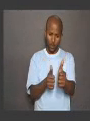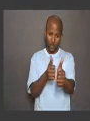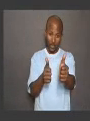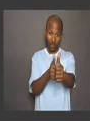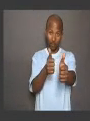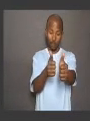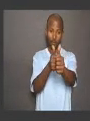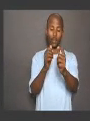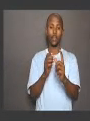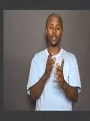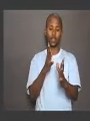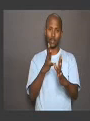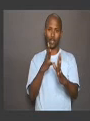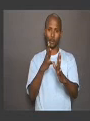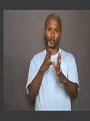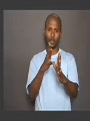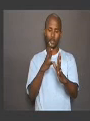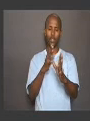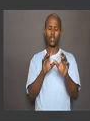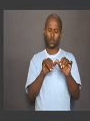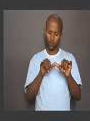terms is a constant.